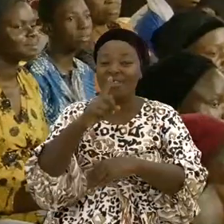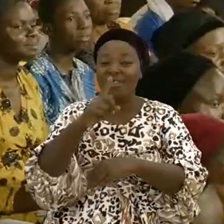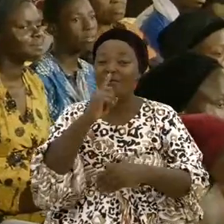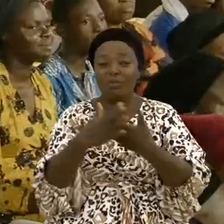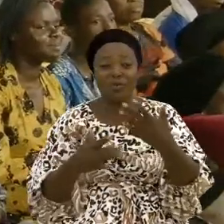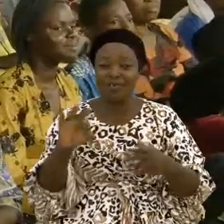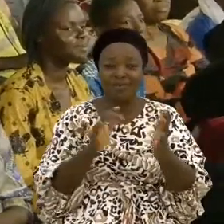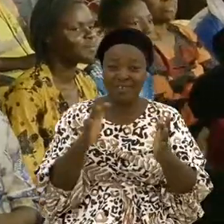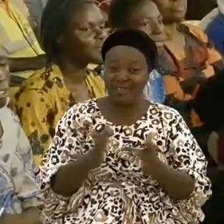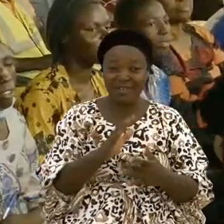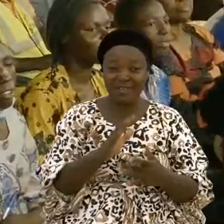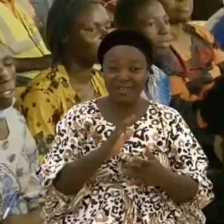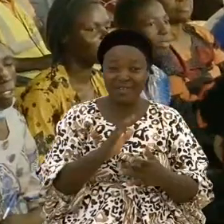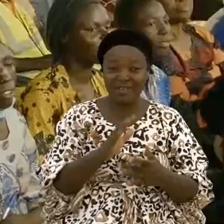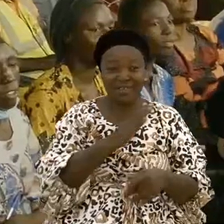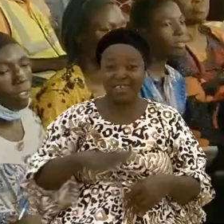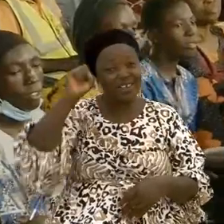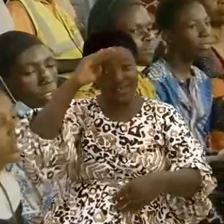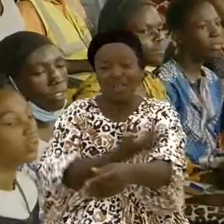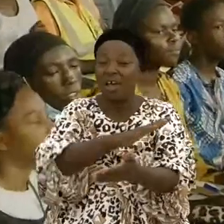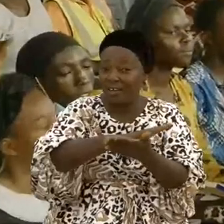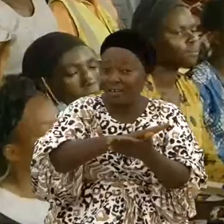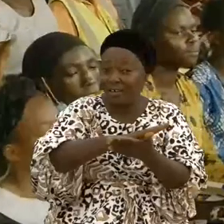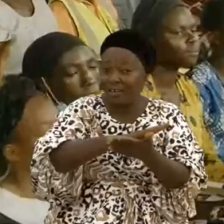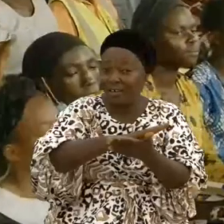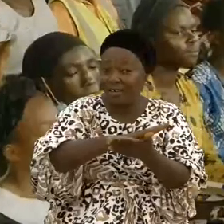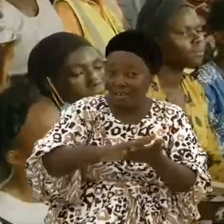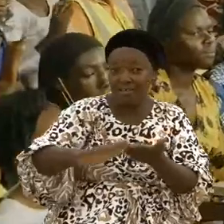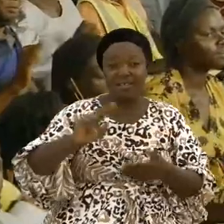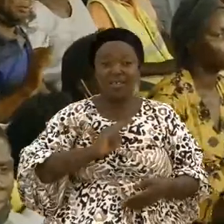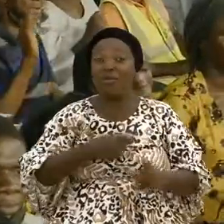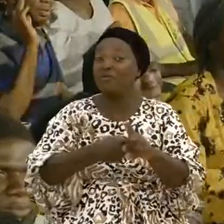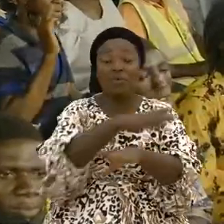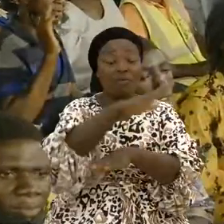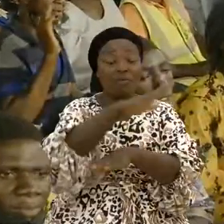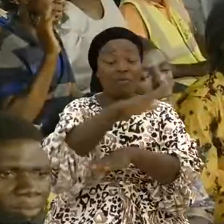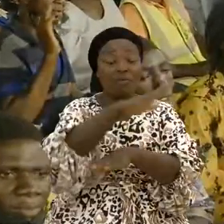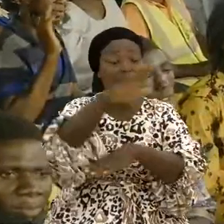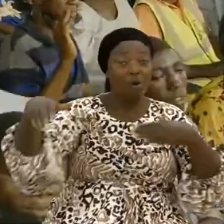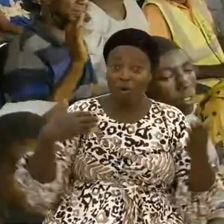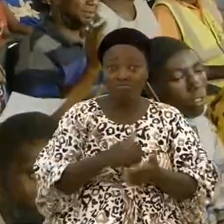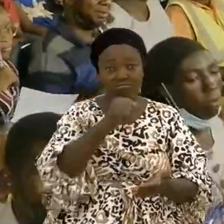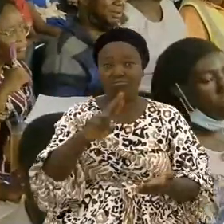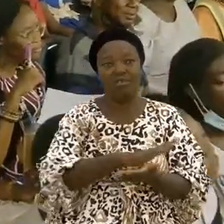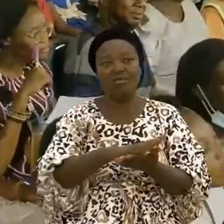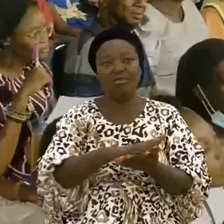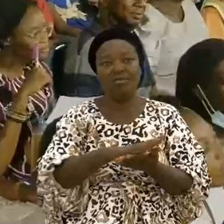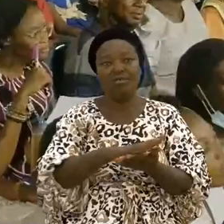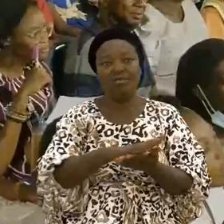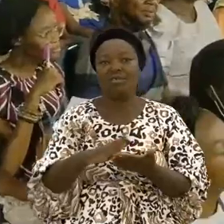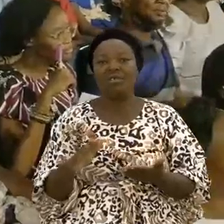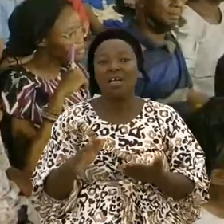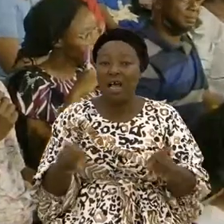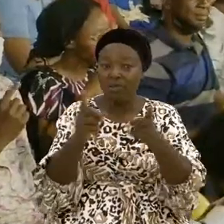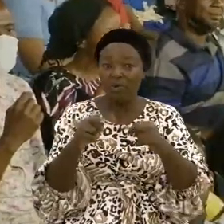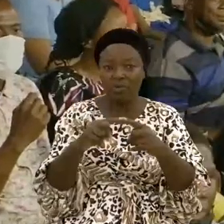Jesus Christ, His Son, cleanseth us from all unrighteousness. And you come, as you come